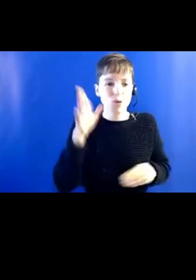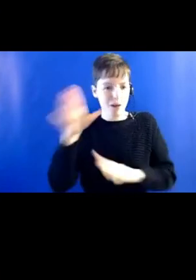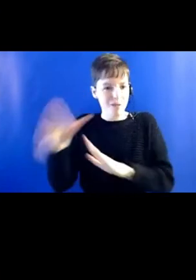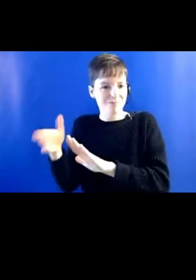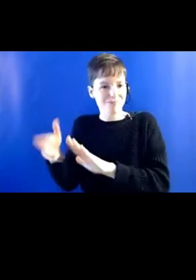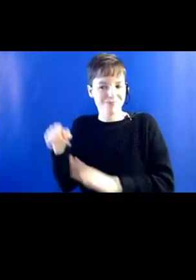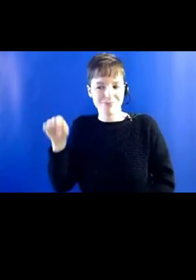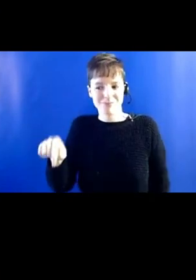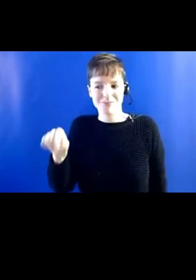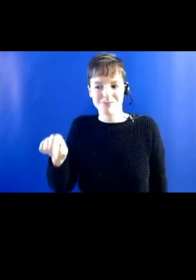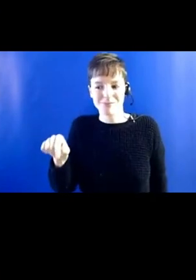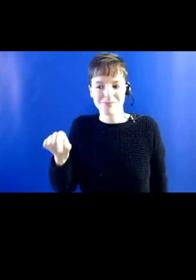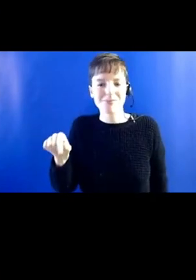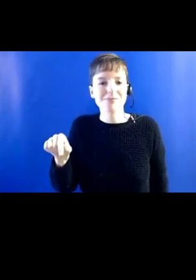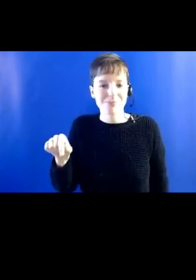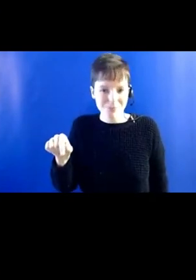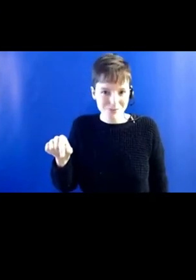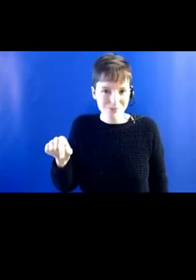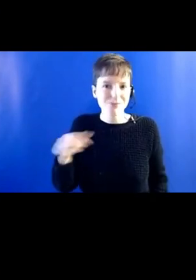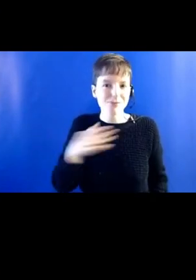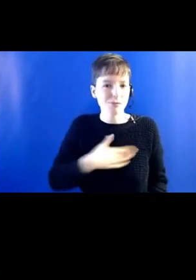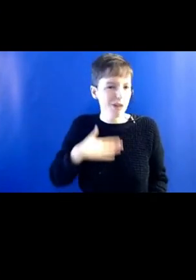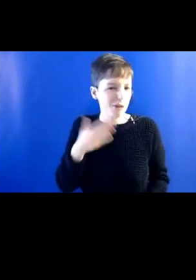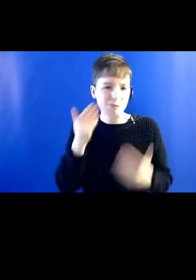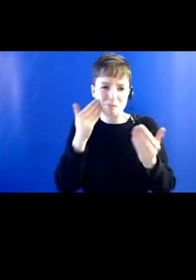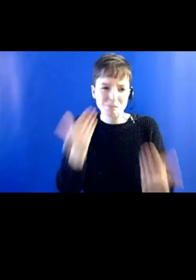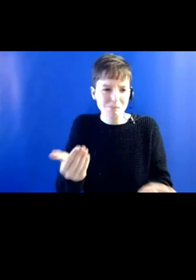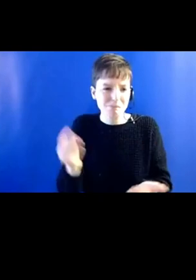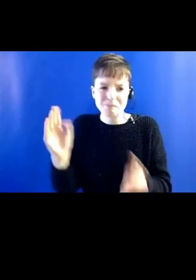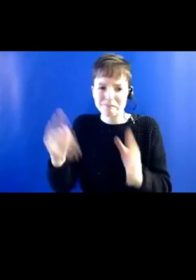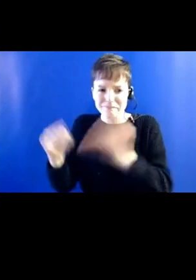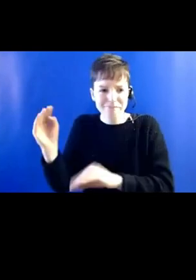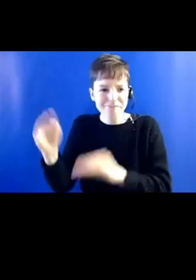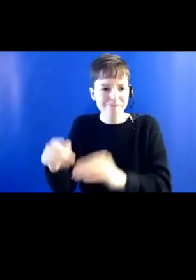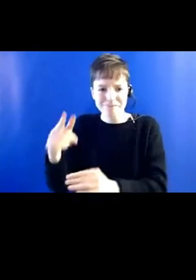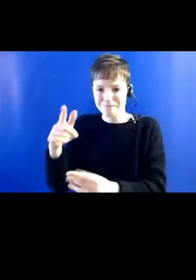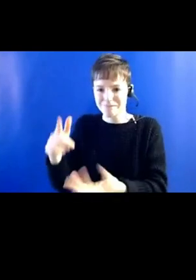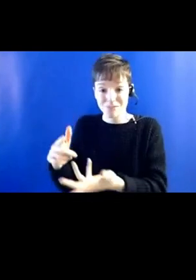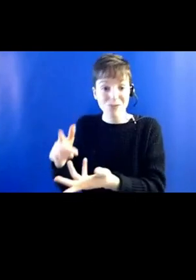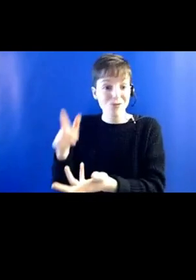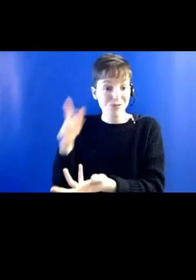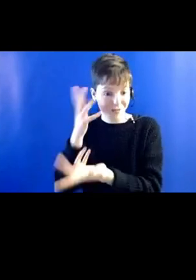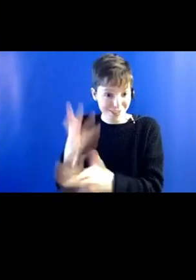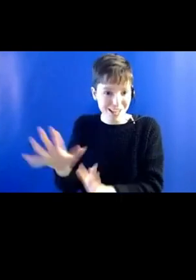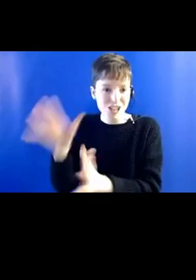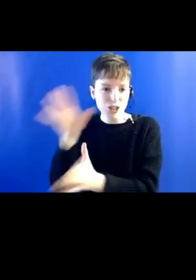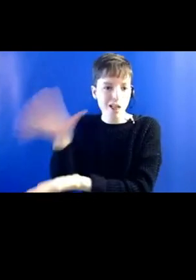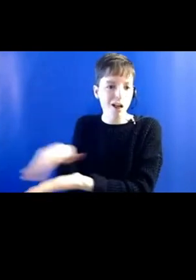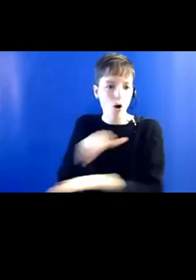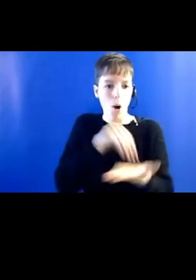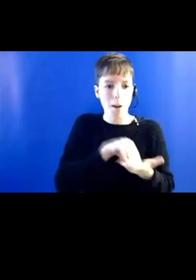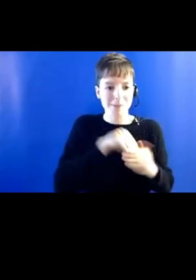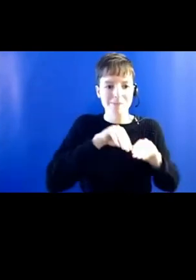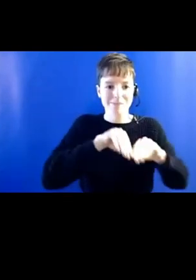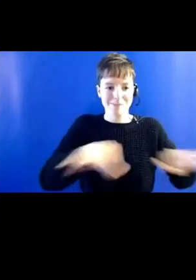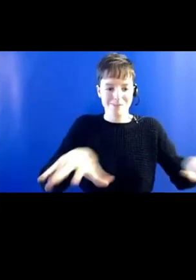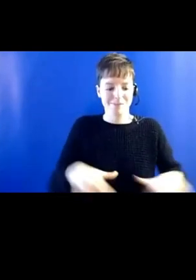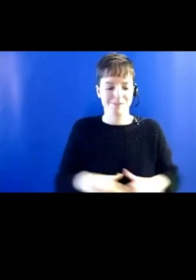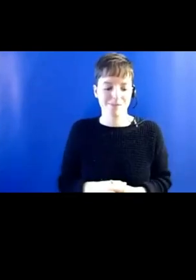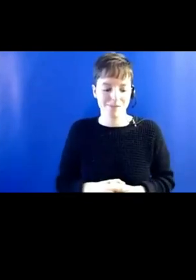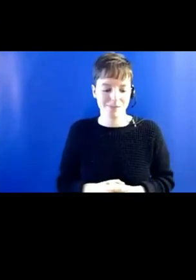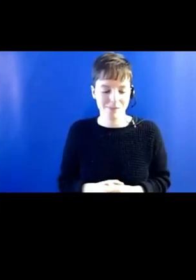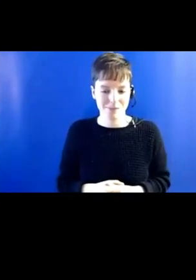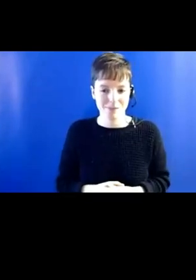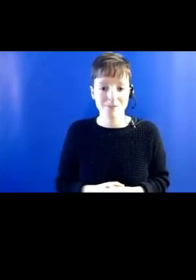ends, so please feel free to continue to add your contributions, and we will include them in the materials that we send around afterwards. And